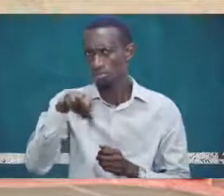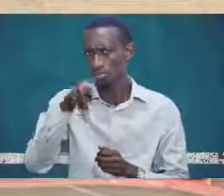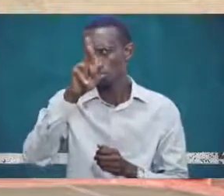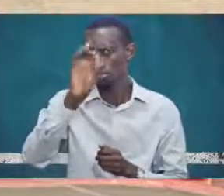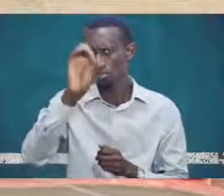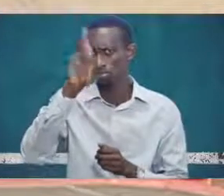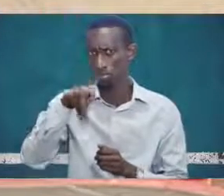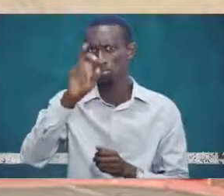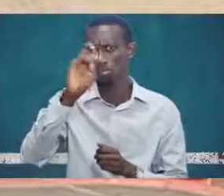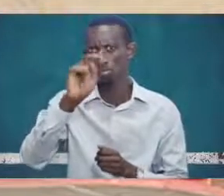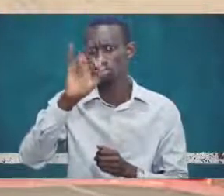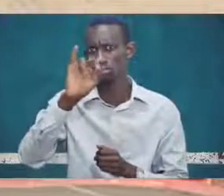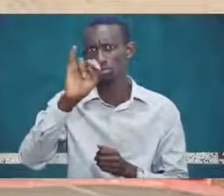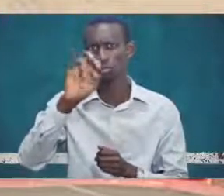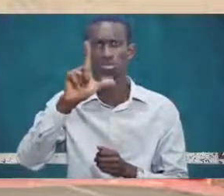of